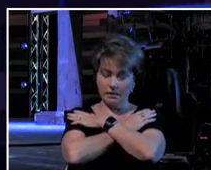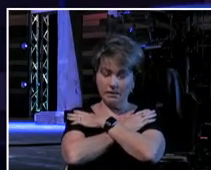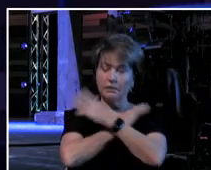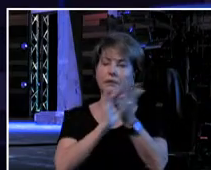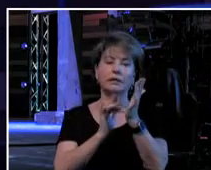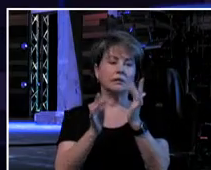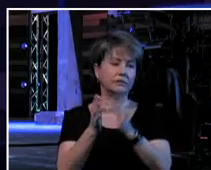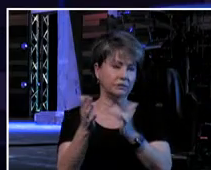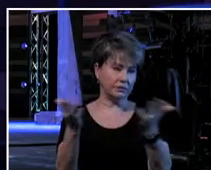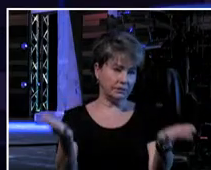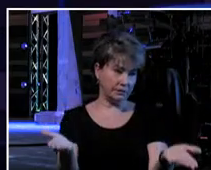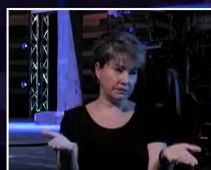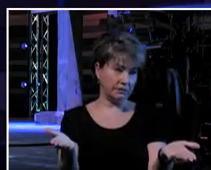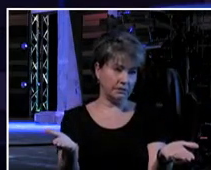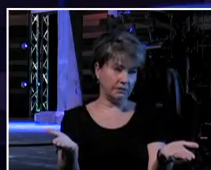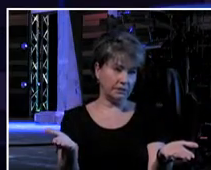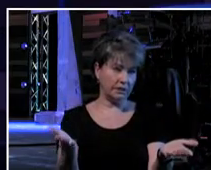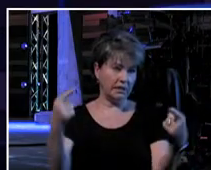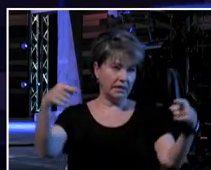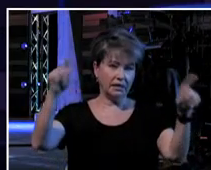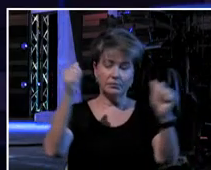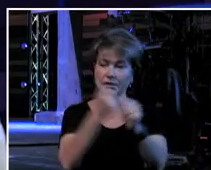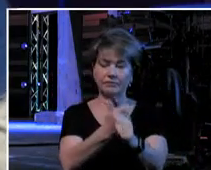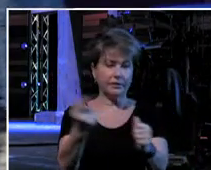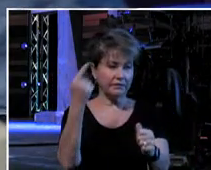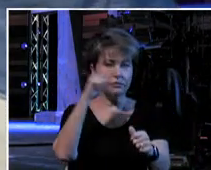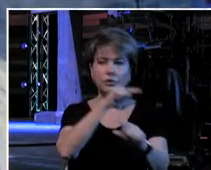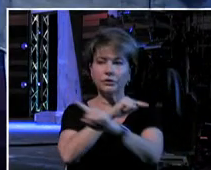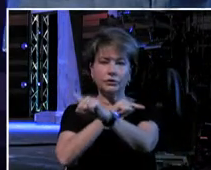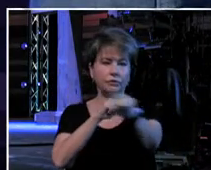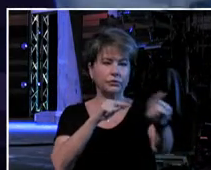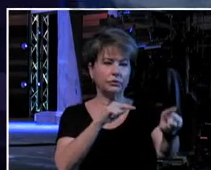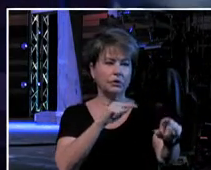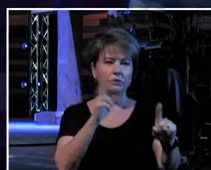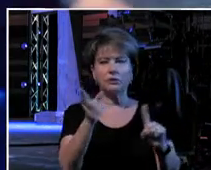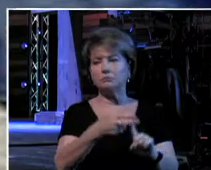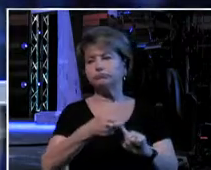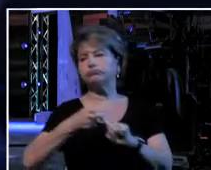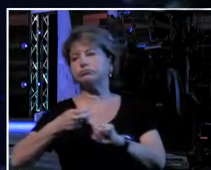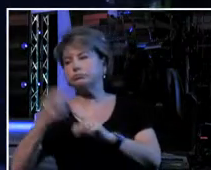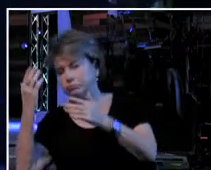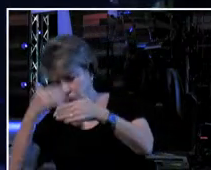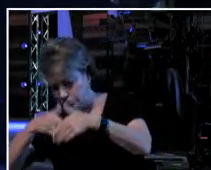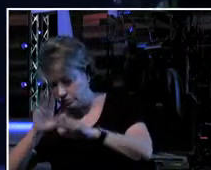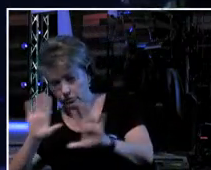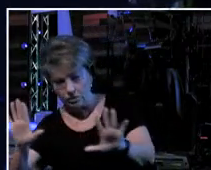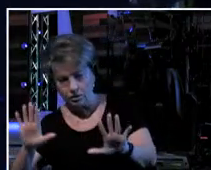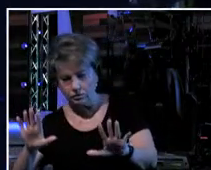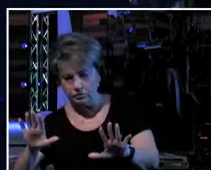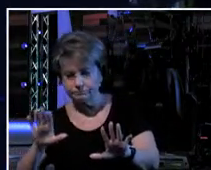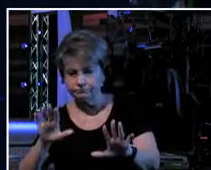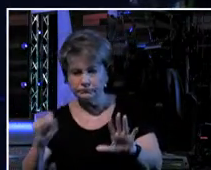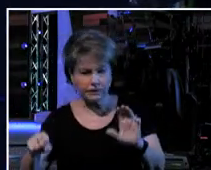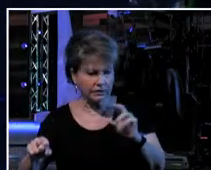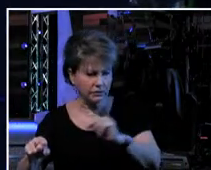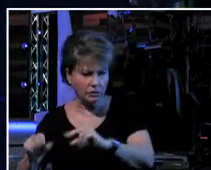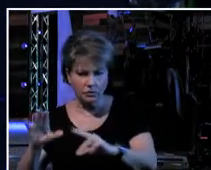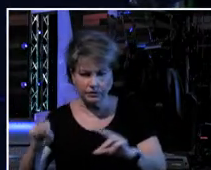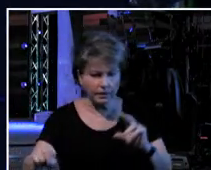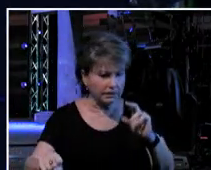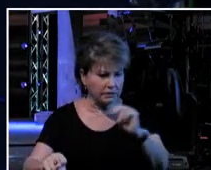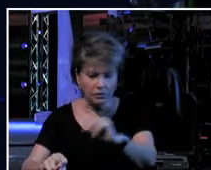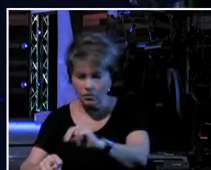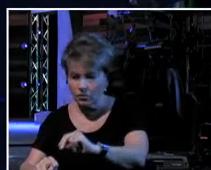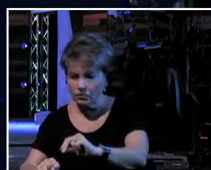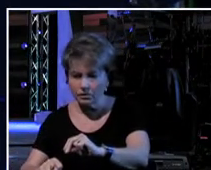isn't it? You can't hold people hostage to performing. You're in, you're out because you did, because you didn't. No, you can't. That's not